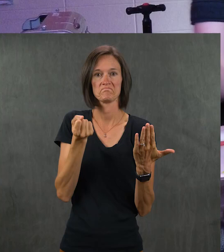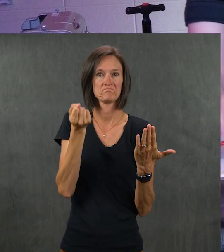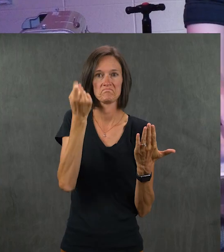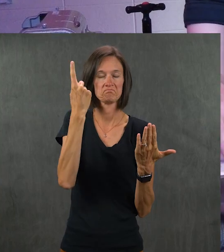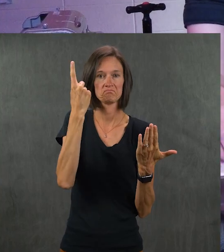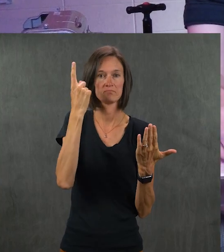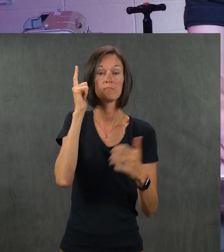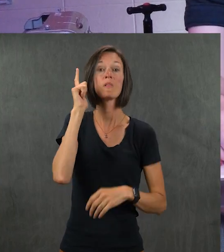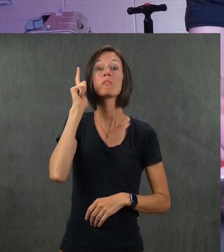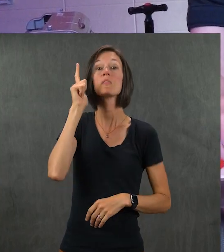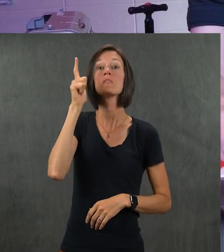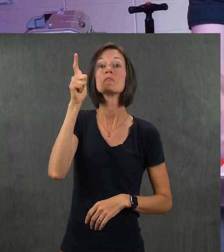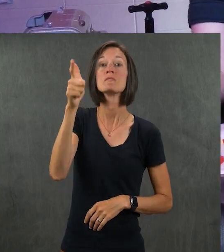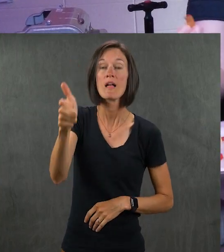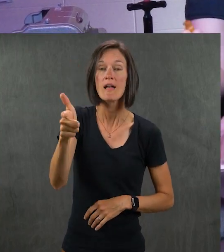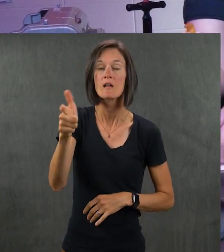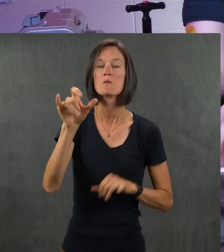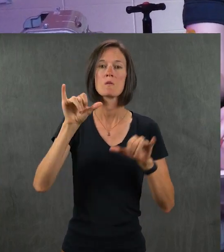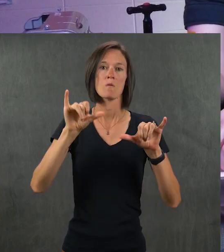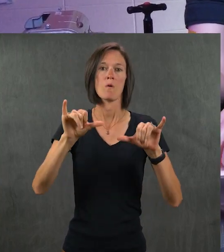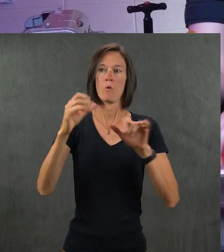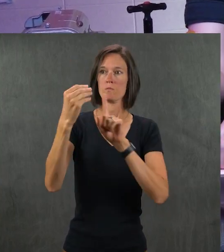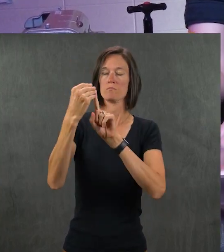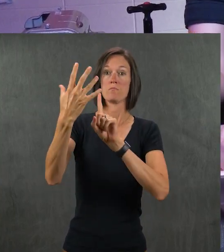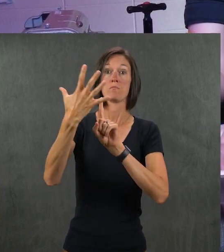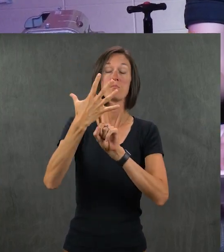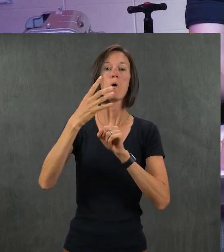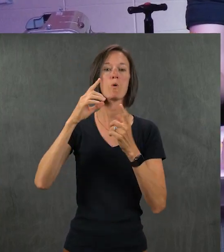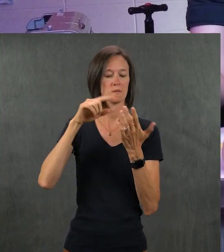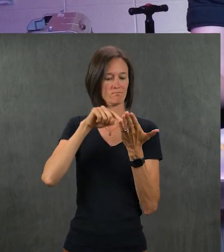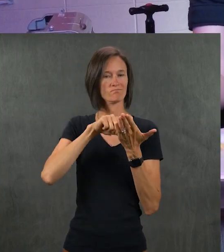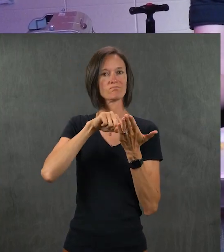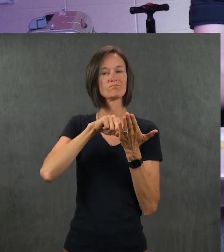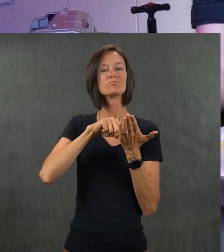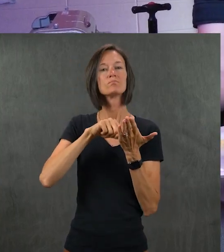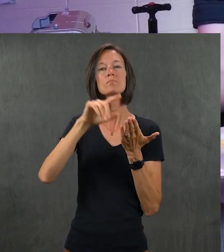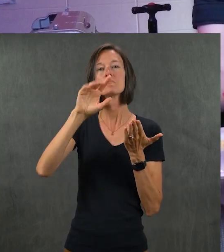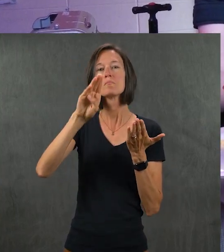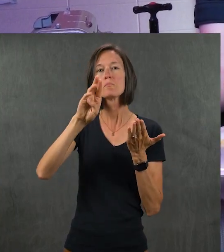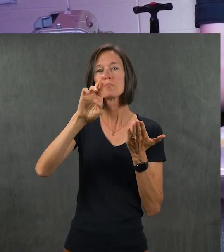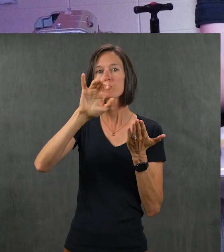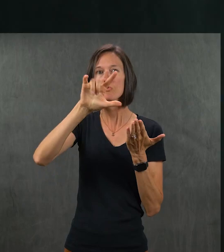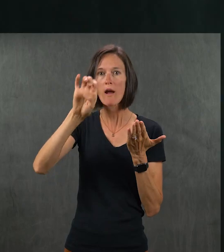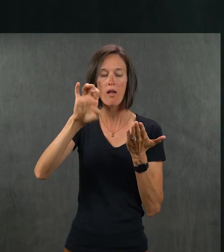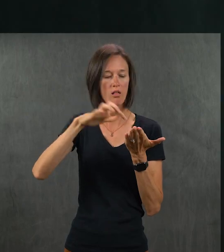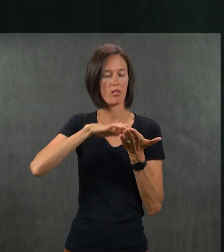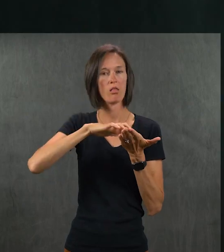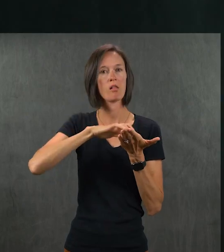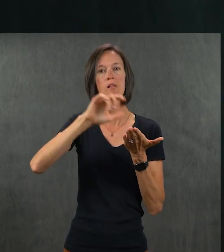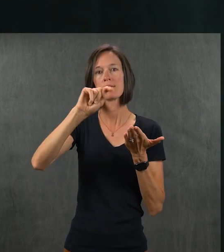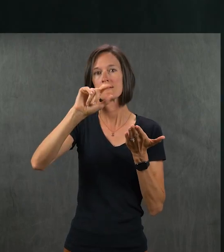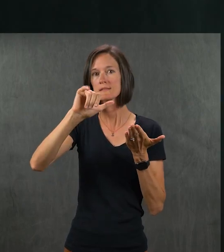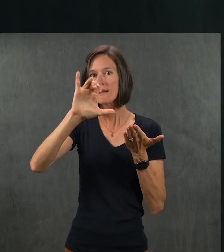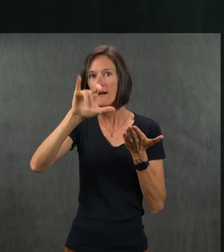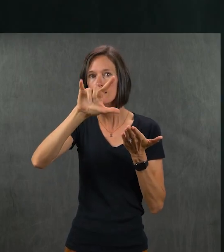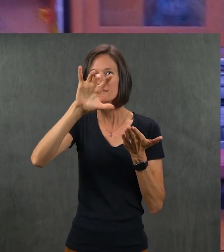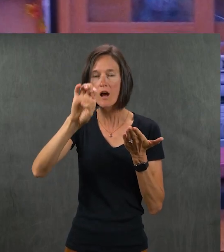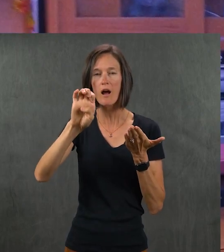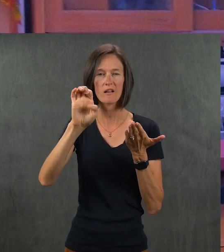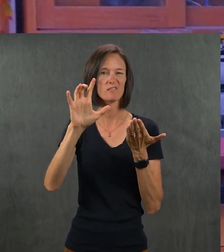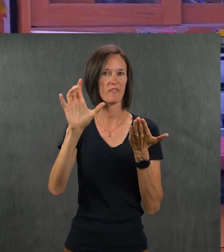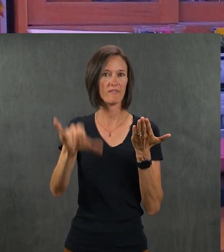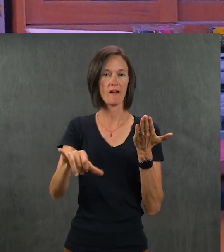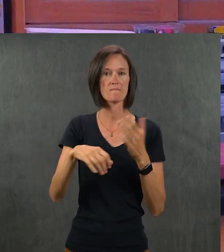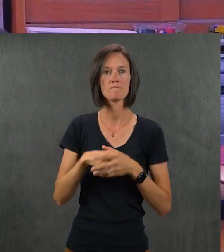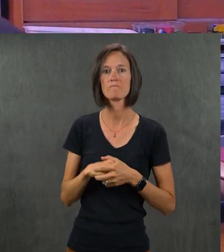until later on when I was exposed to a periodic table of the elements that was braille and tactile and raised and all that.